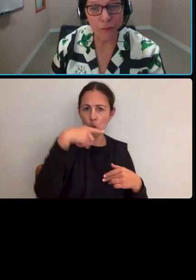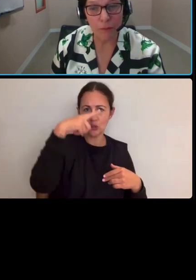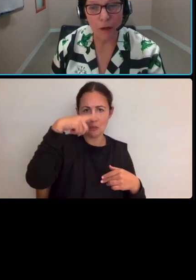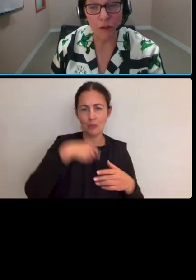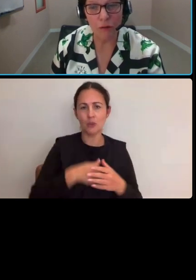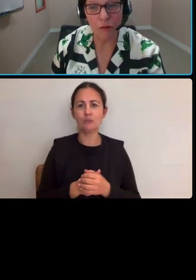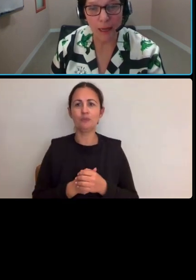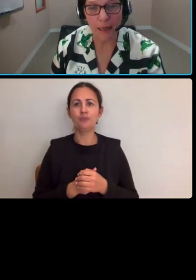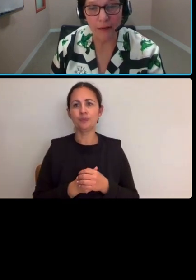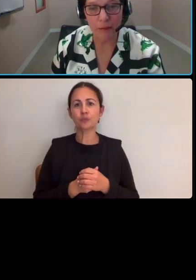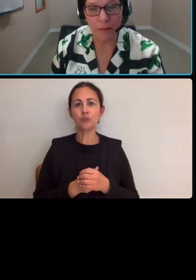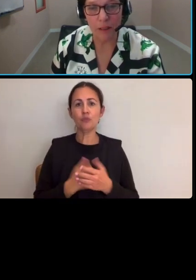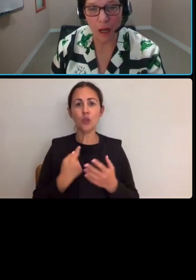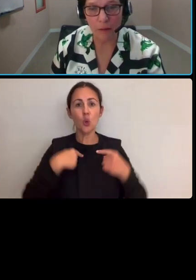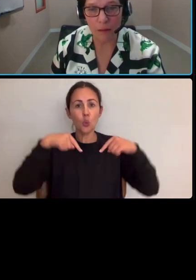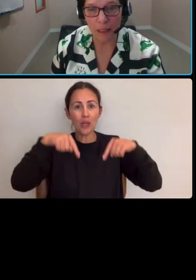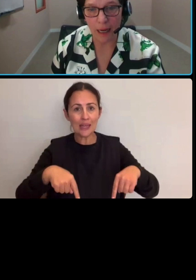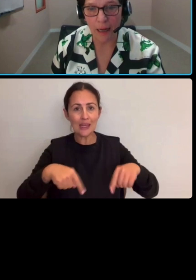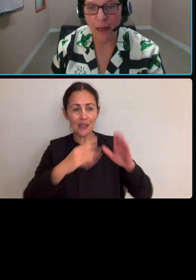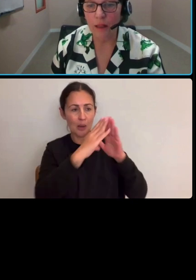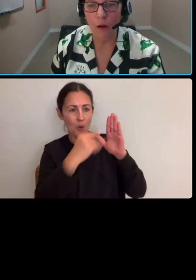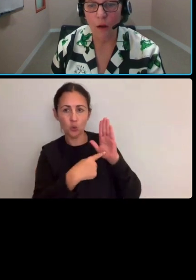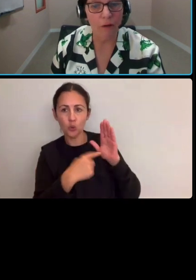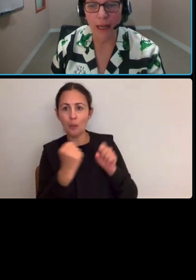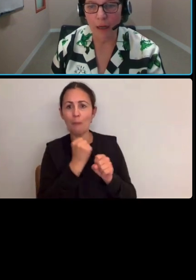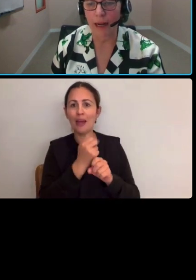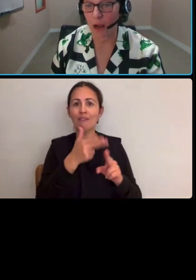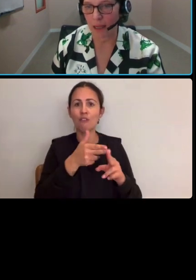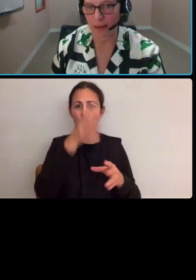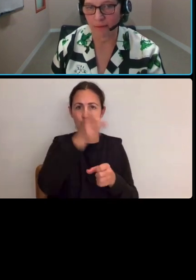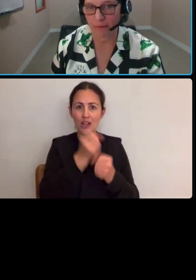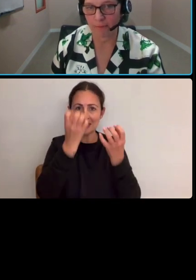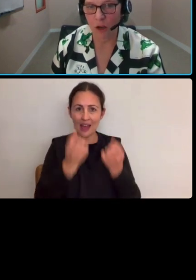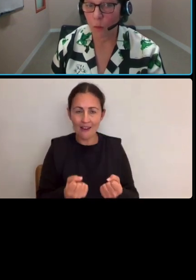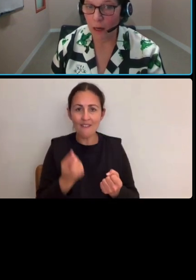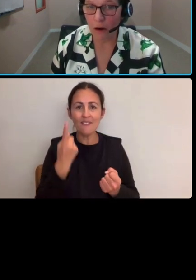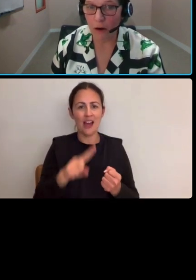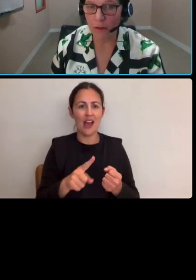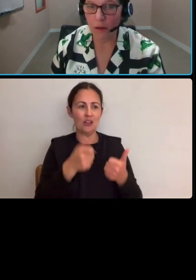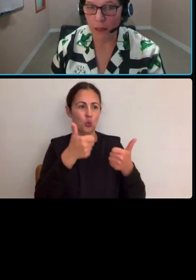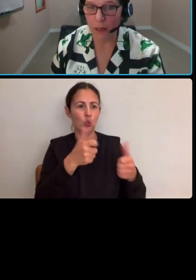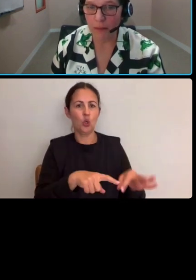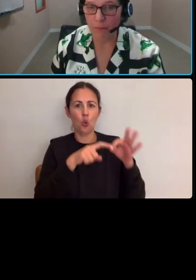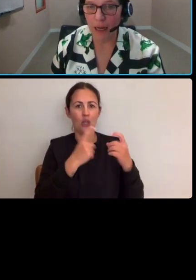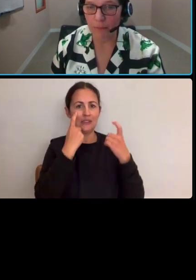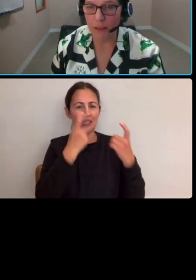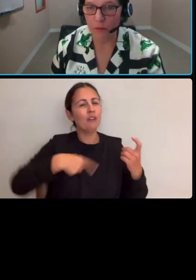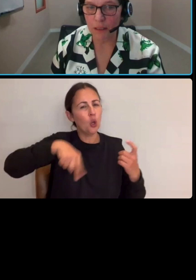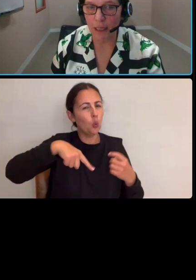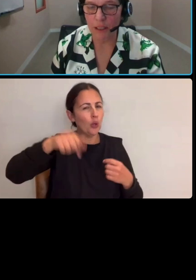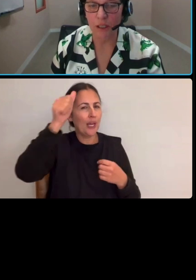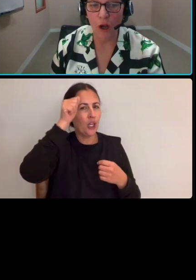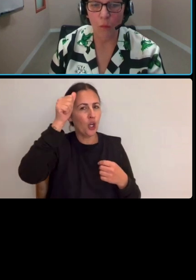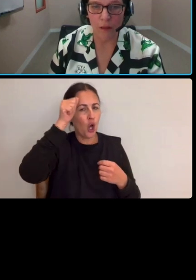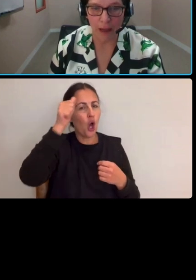because we want to promote trust and live commitment to high quality care that we are in any way naive. We know that we need to back up these